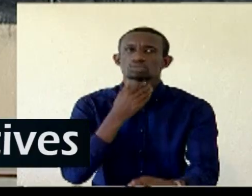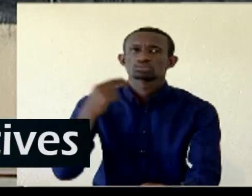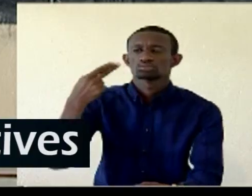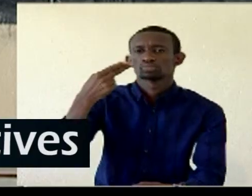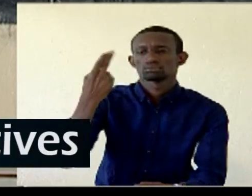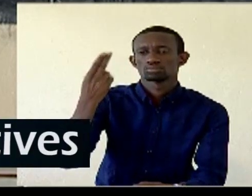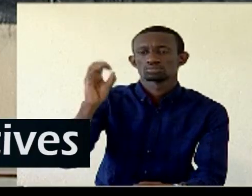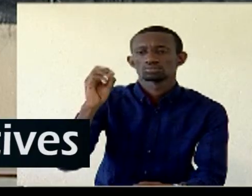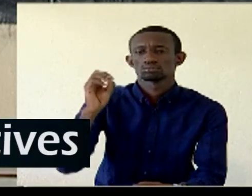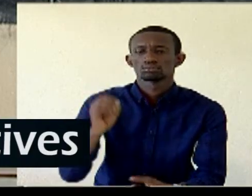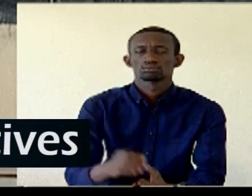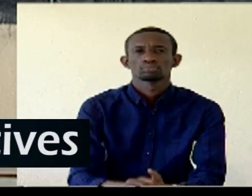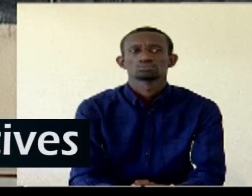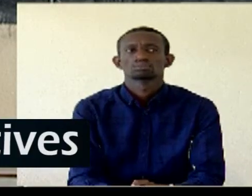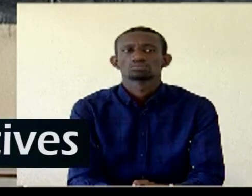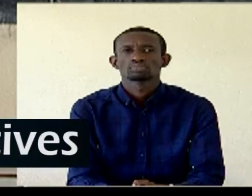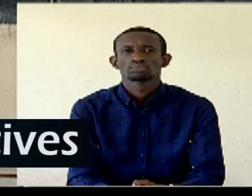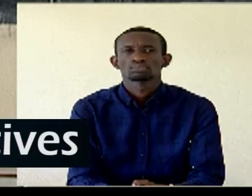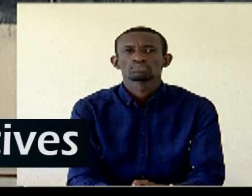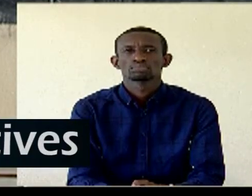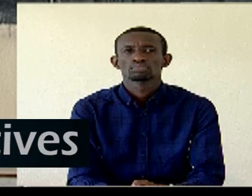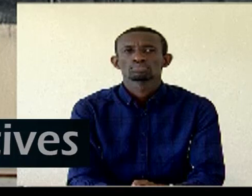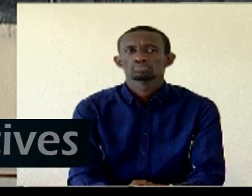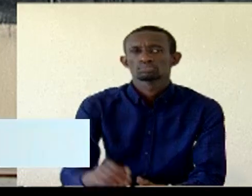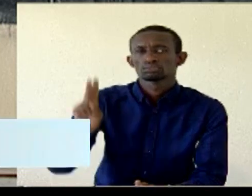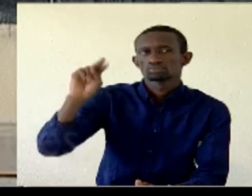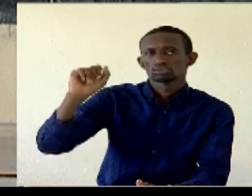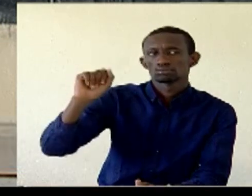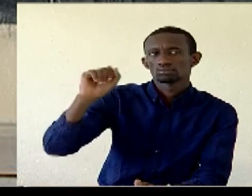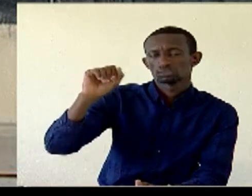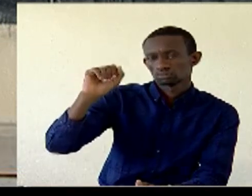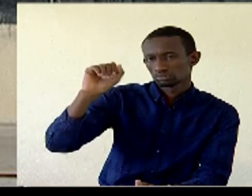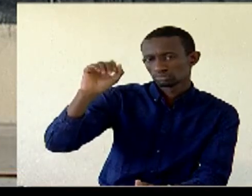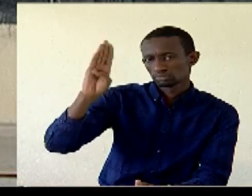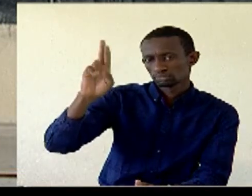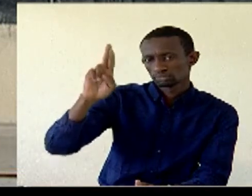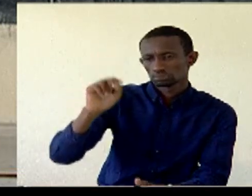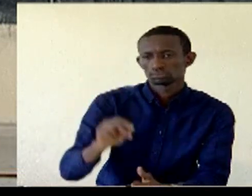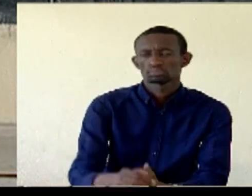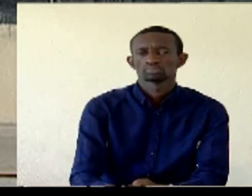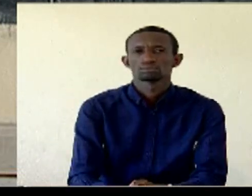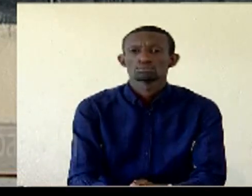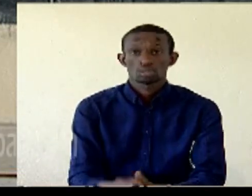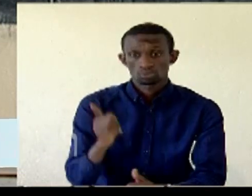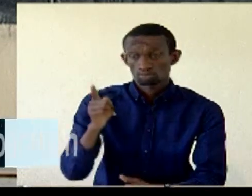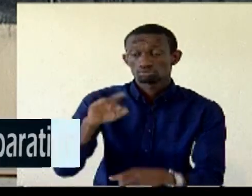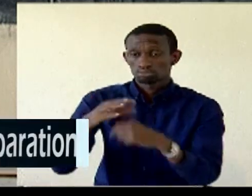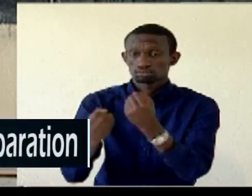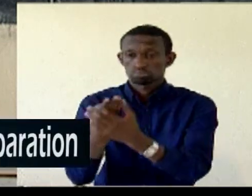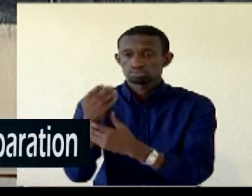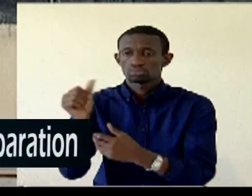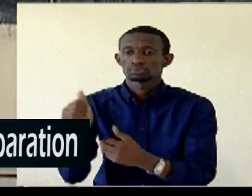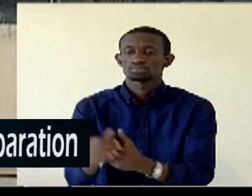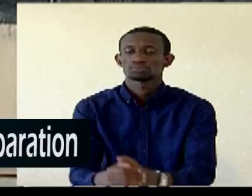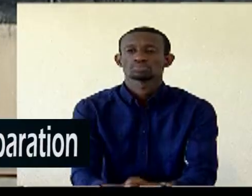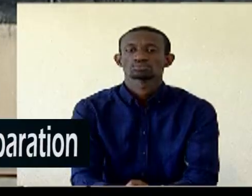the sodium bromide. Sodium bromide. These are other products that are formed.